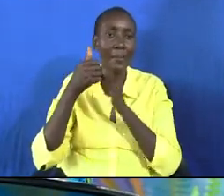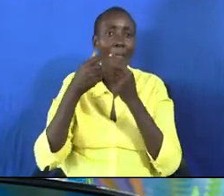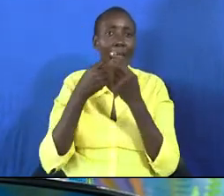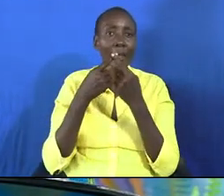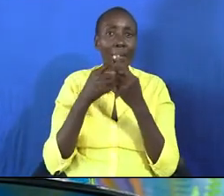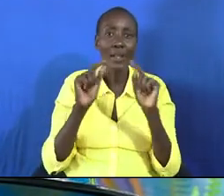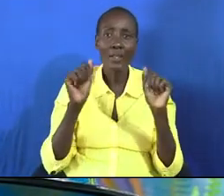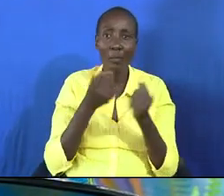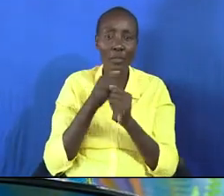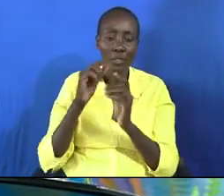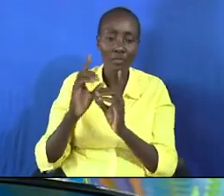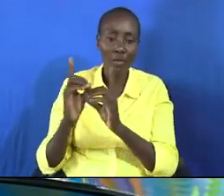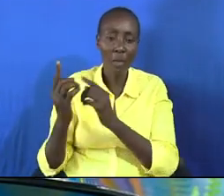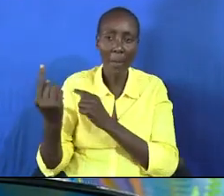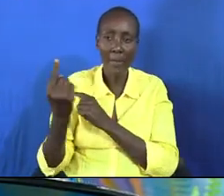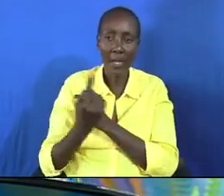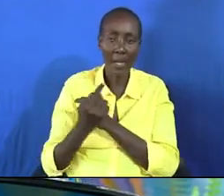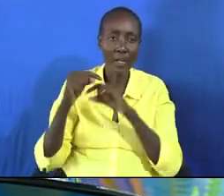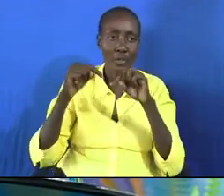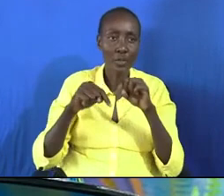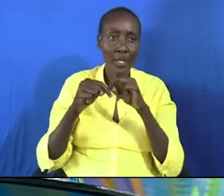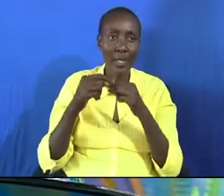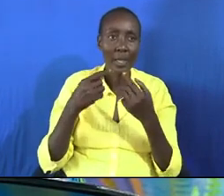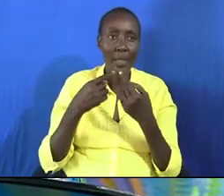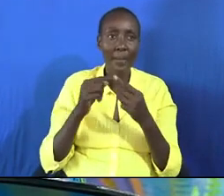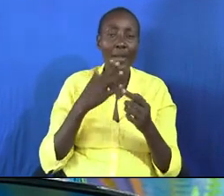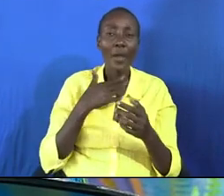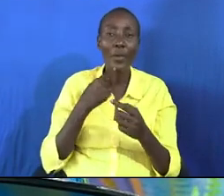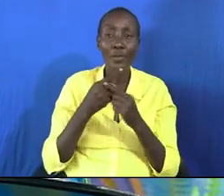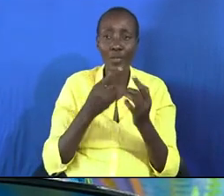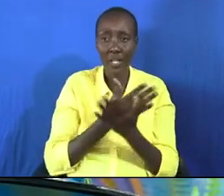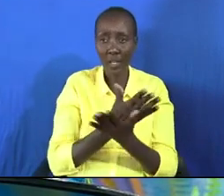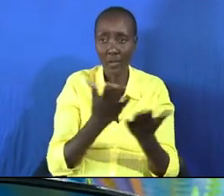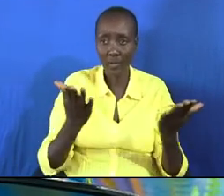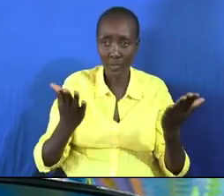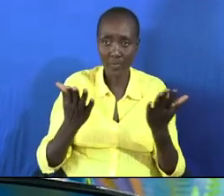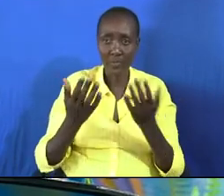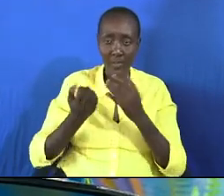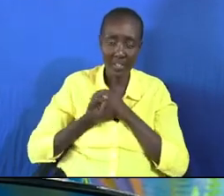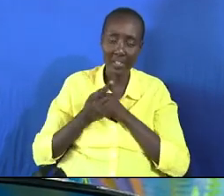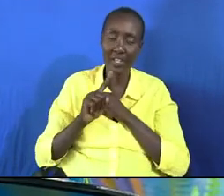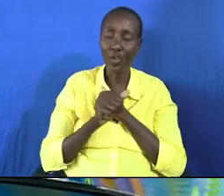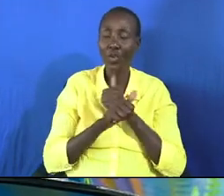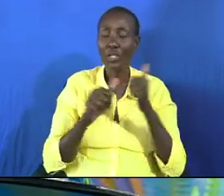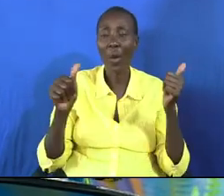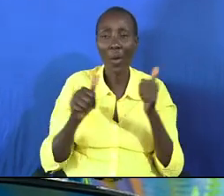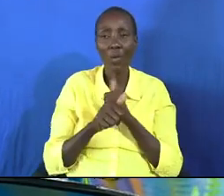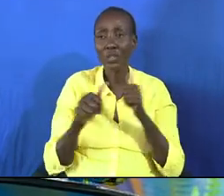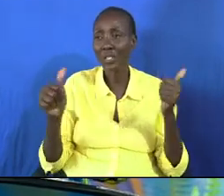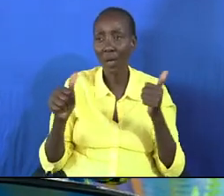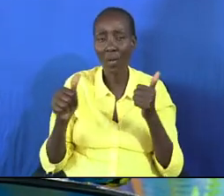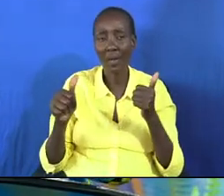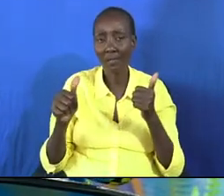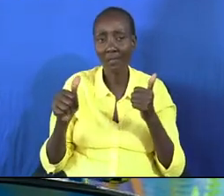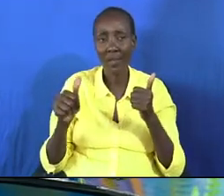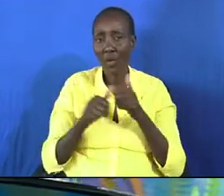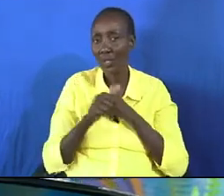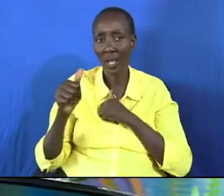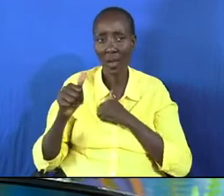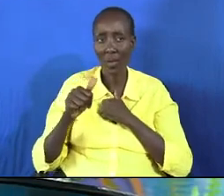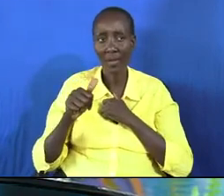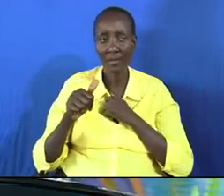But I couldn't come with her today. But I just want to tell you, she is fine. She is doing well.